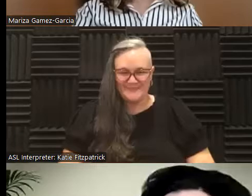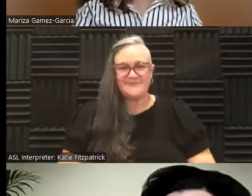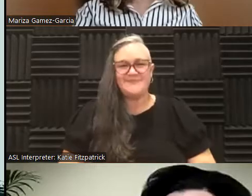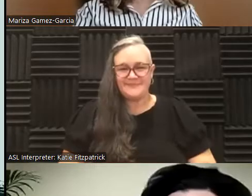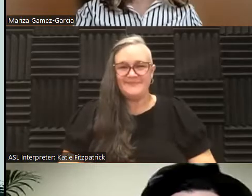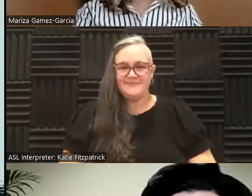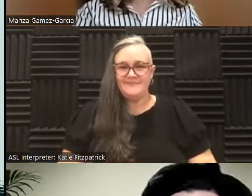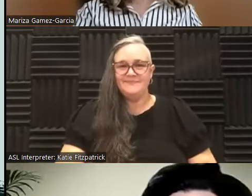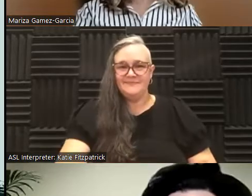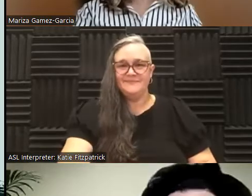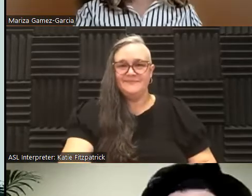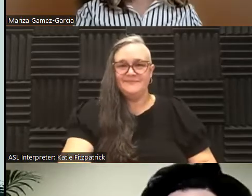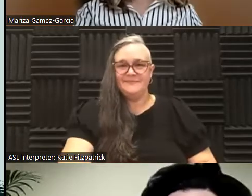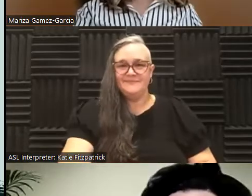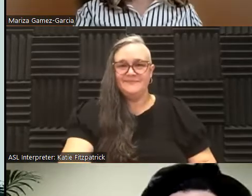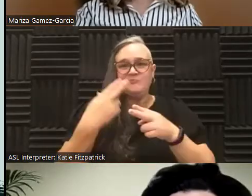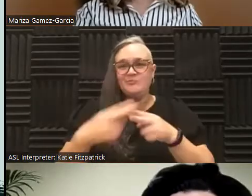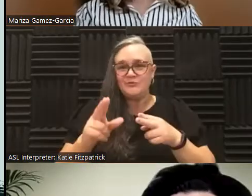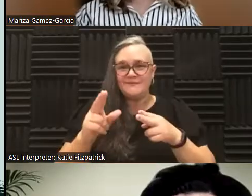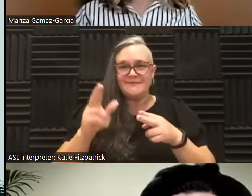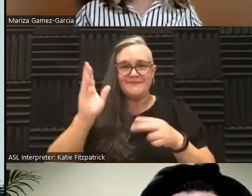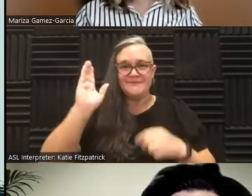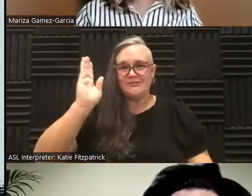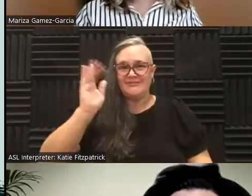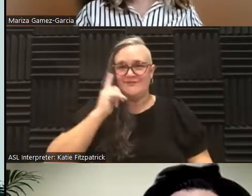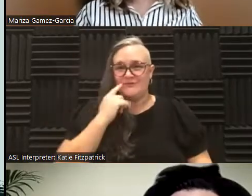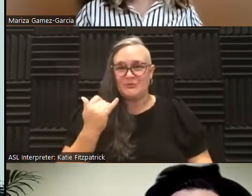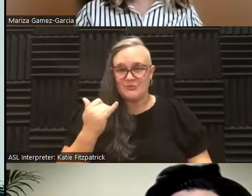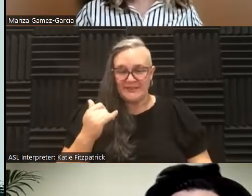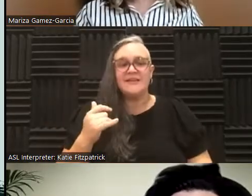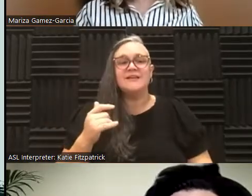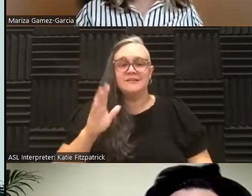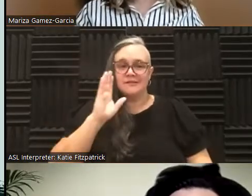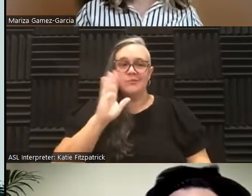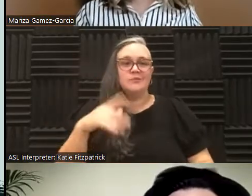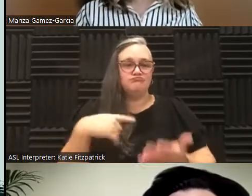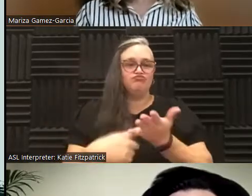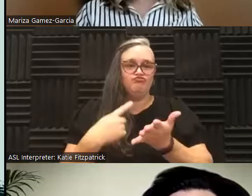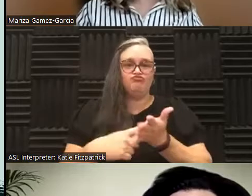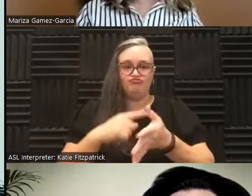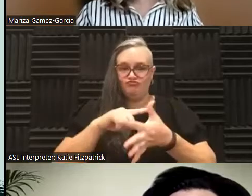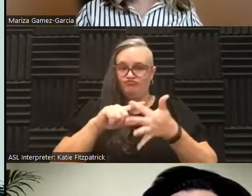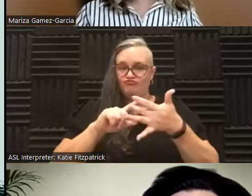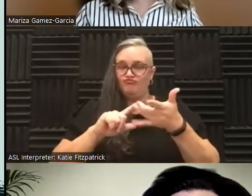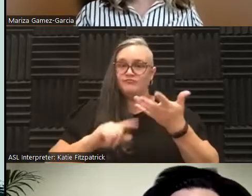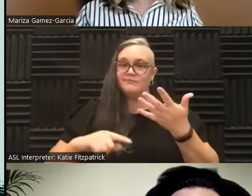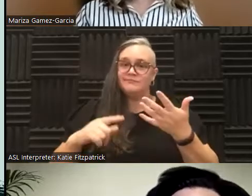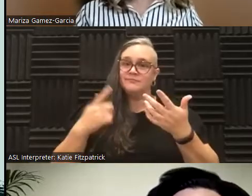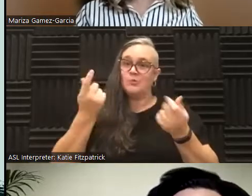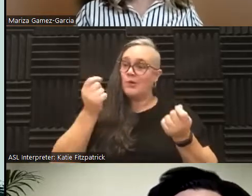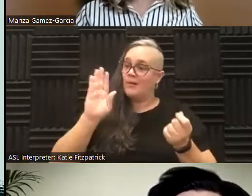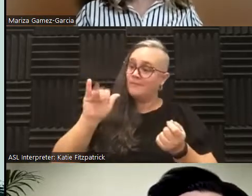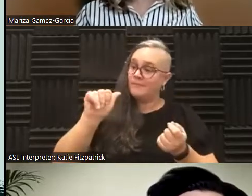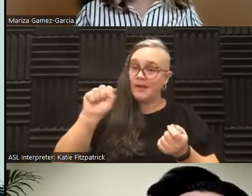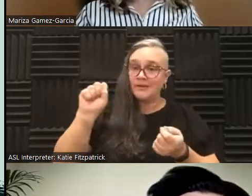I have a brief presentation for you all today that will cover the impact of bias